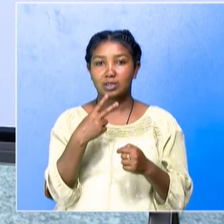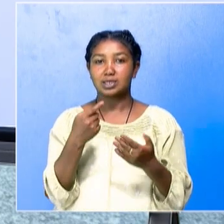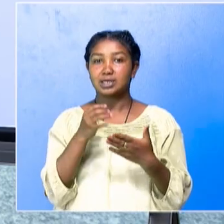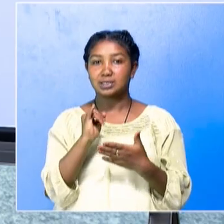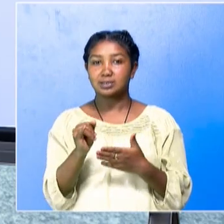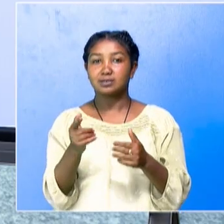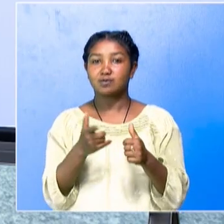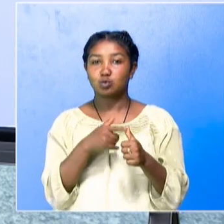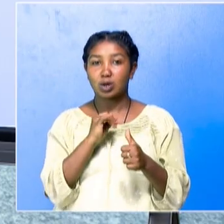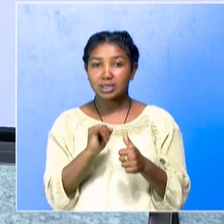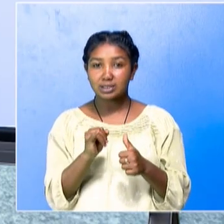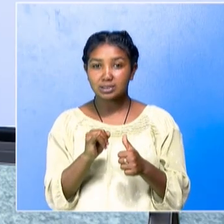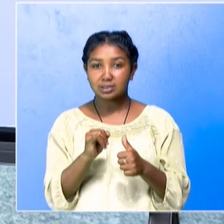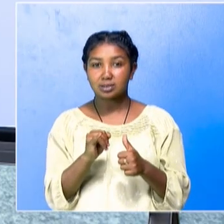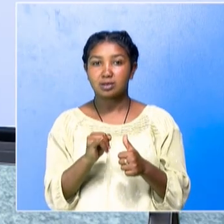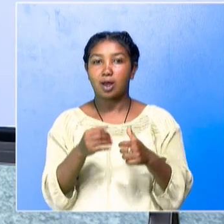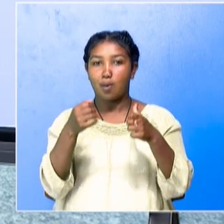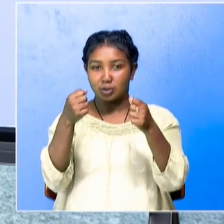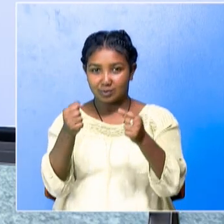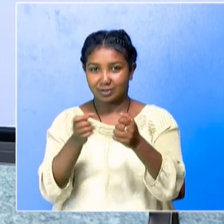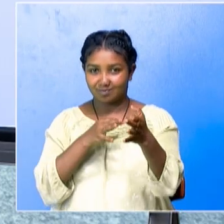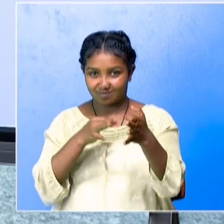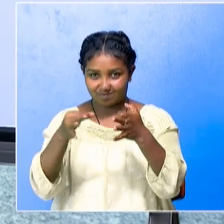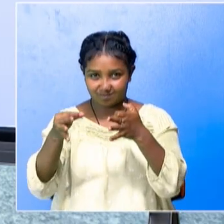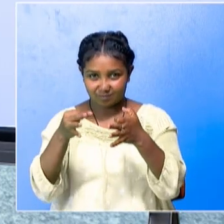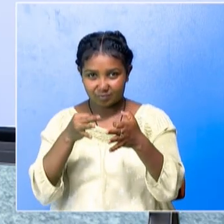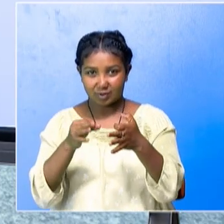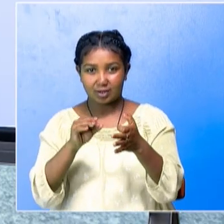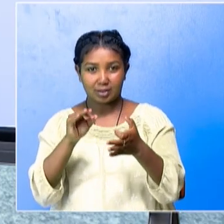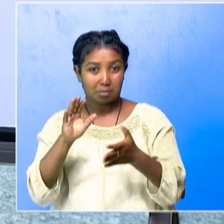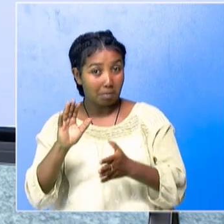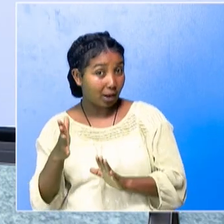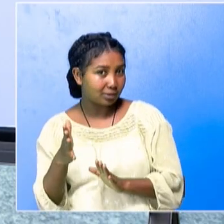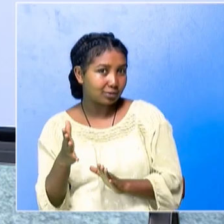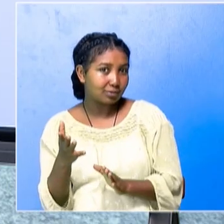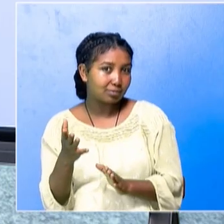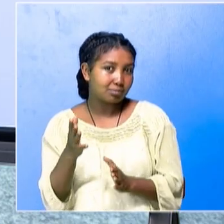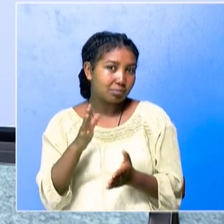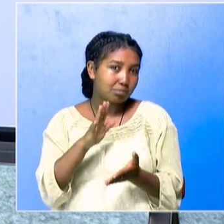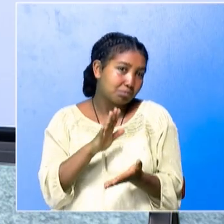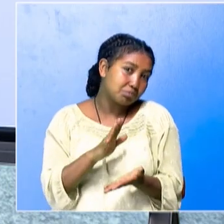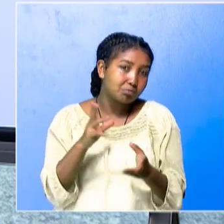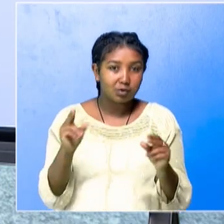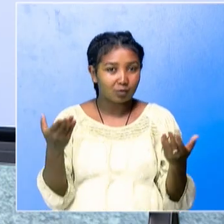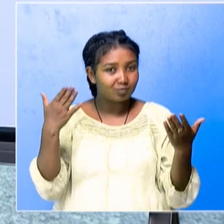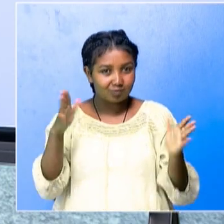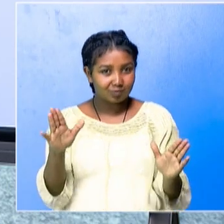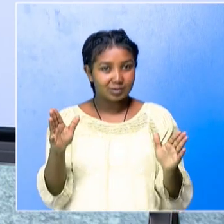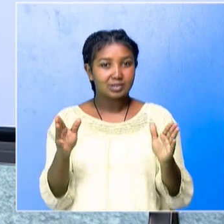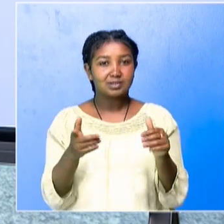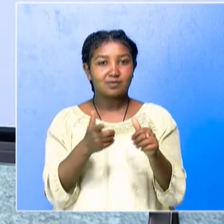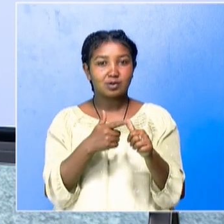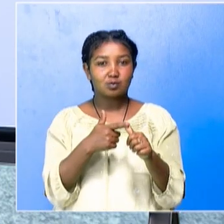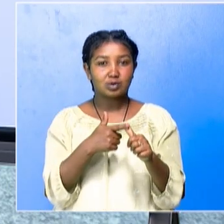here is the first one is possibility. It might, what, or not. The first one